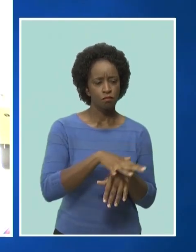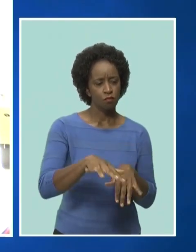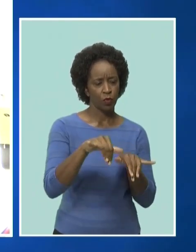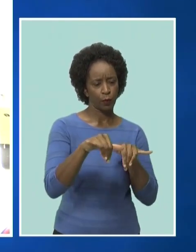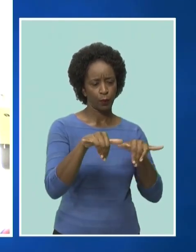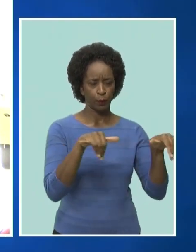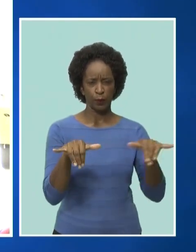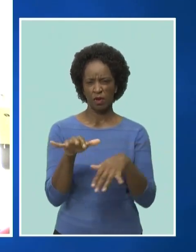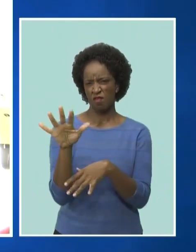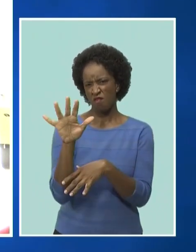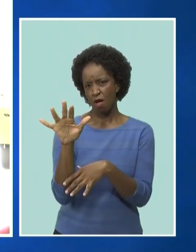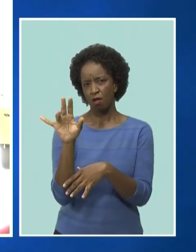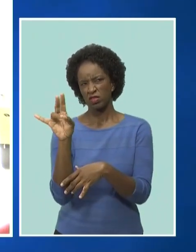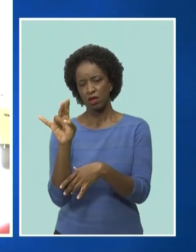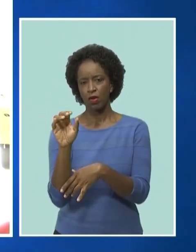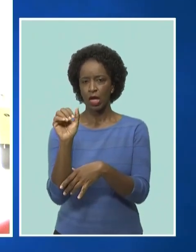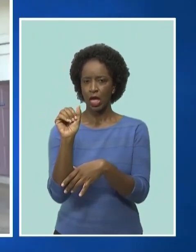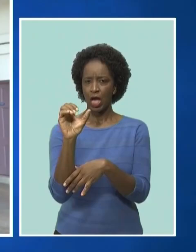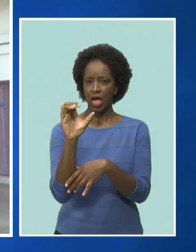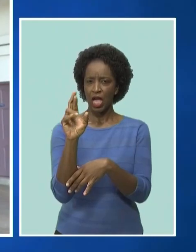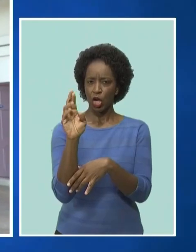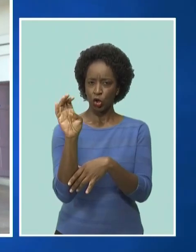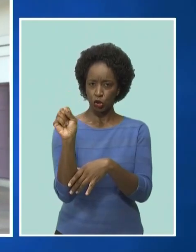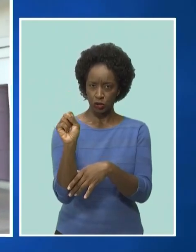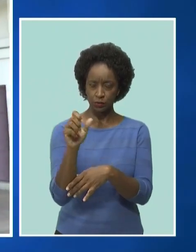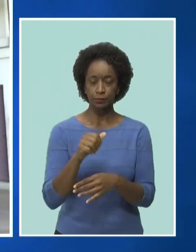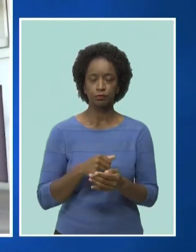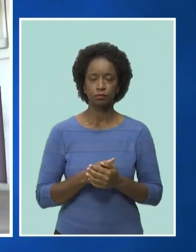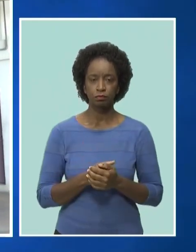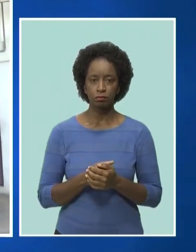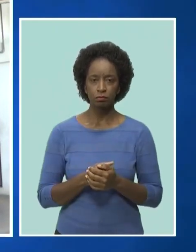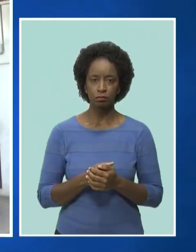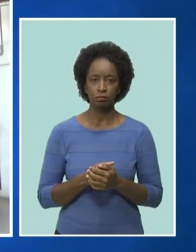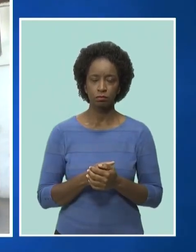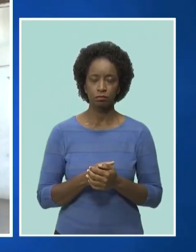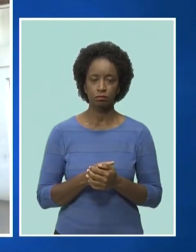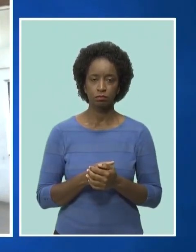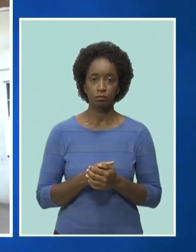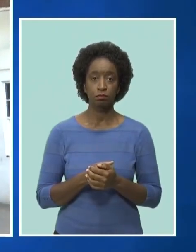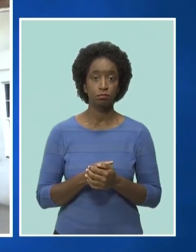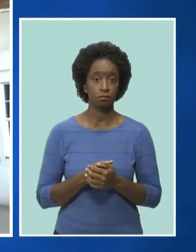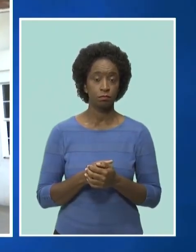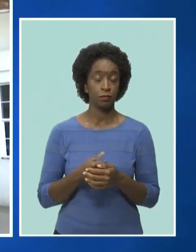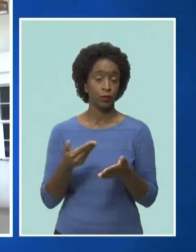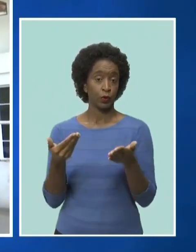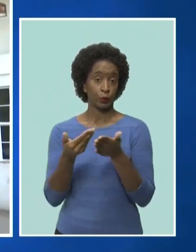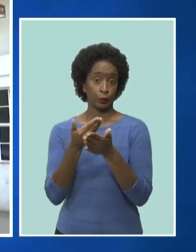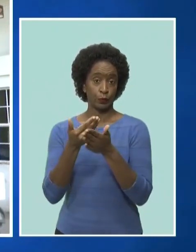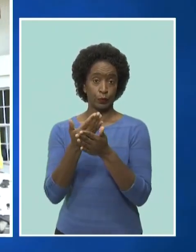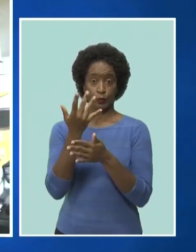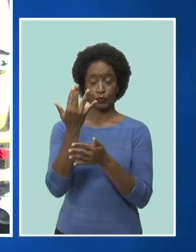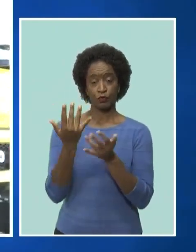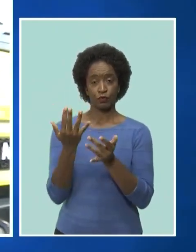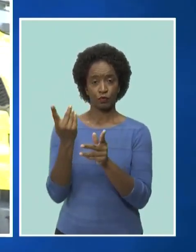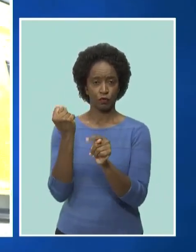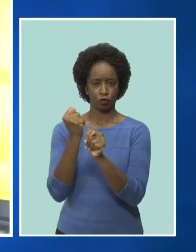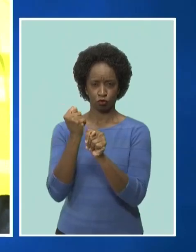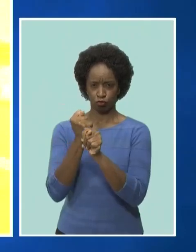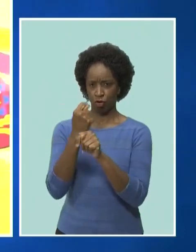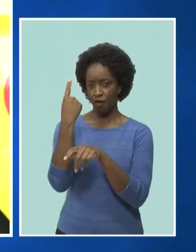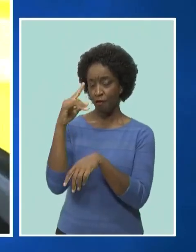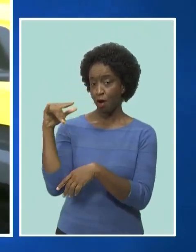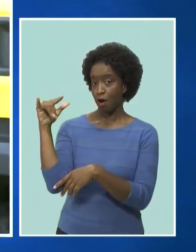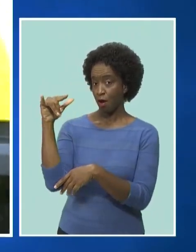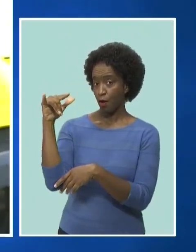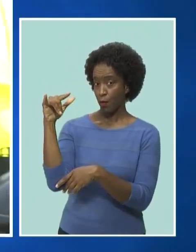Chief Fire Officer Errol Maynard made the revelation during the commissioning of a new fire tender for the airport. With the